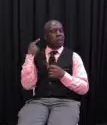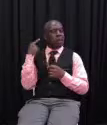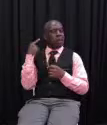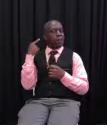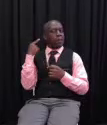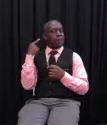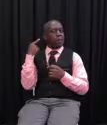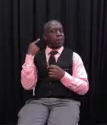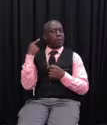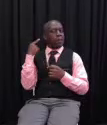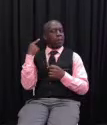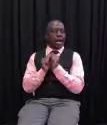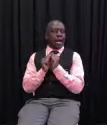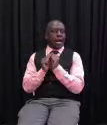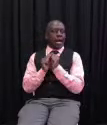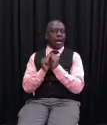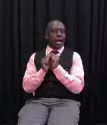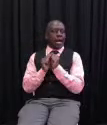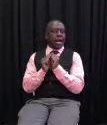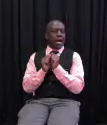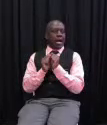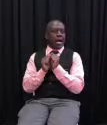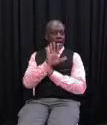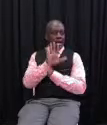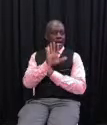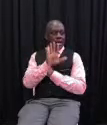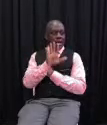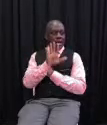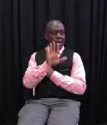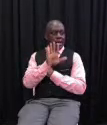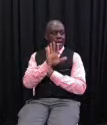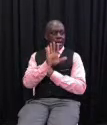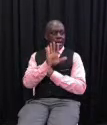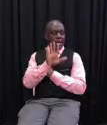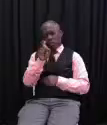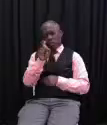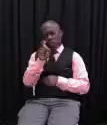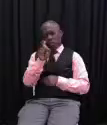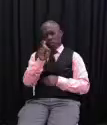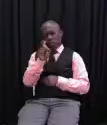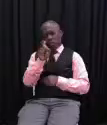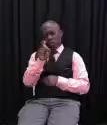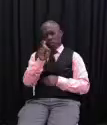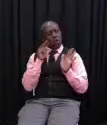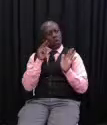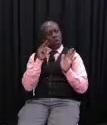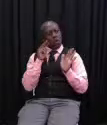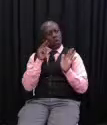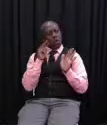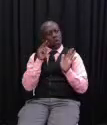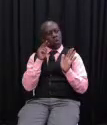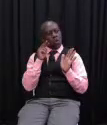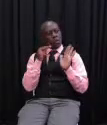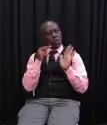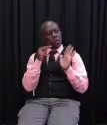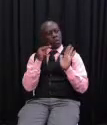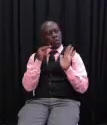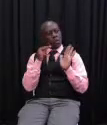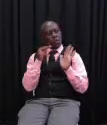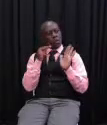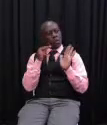mine is not a question, but it's just an observation that Madam Kargizu, EPK is not that